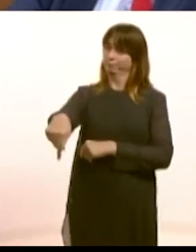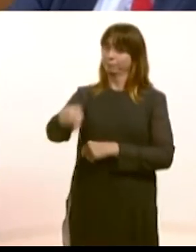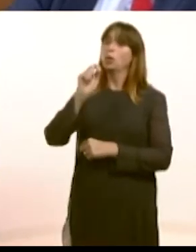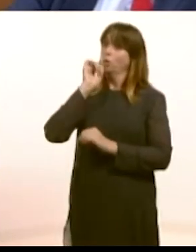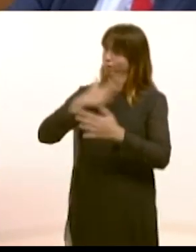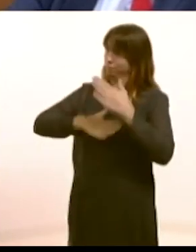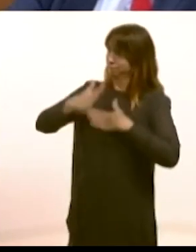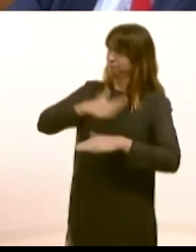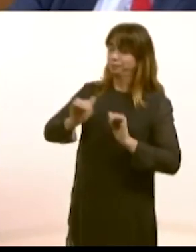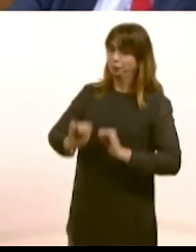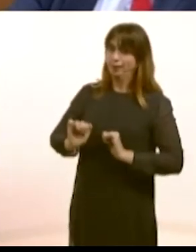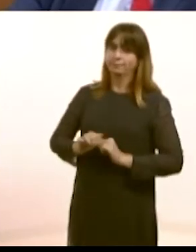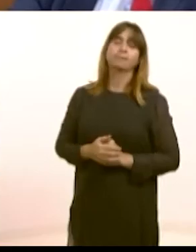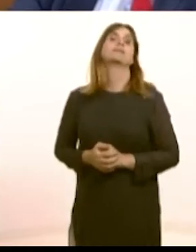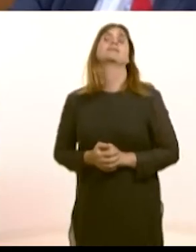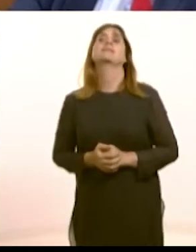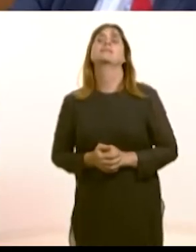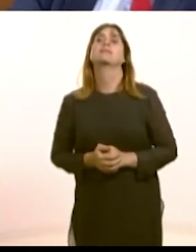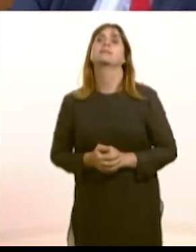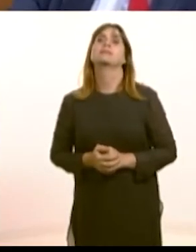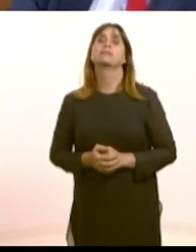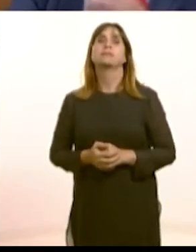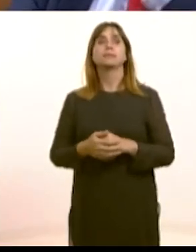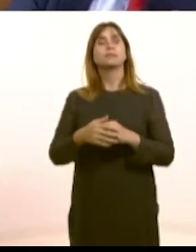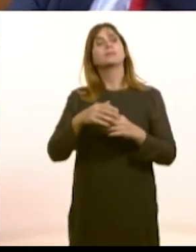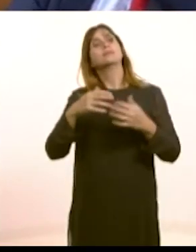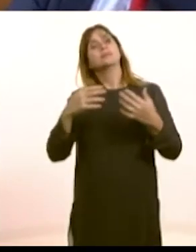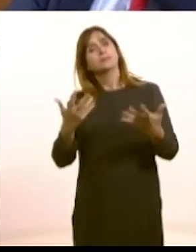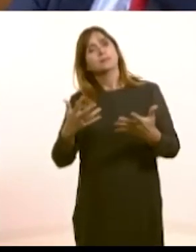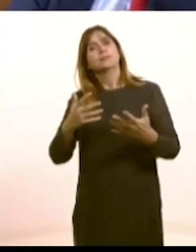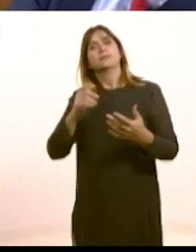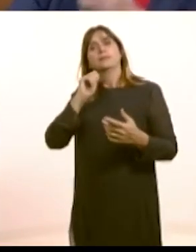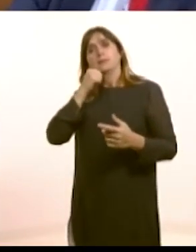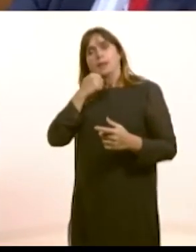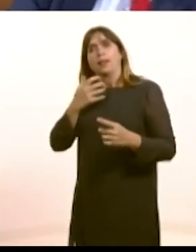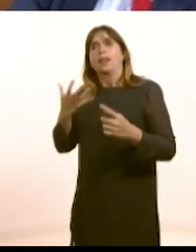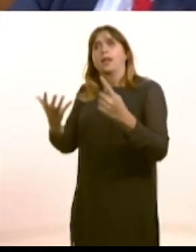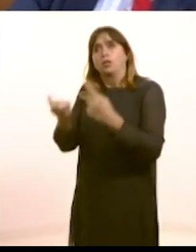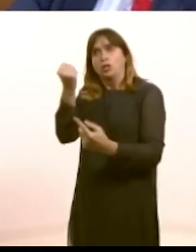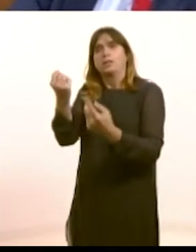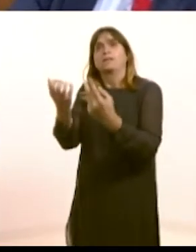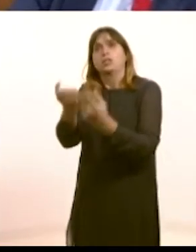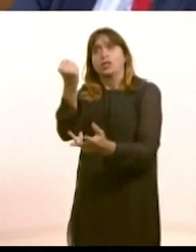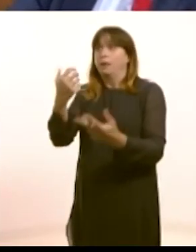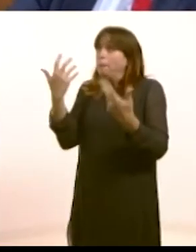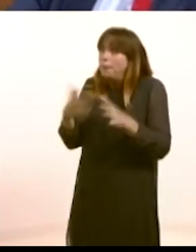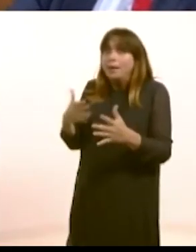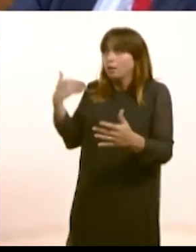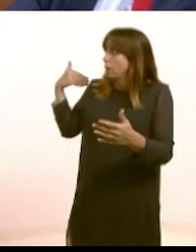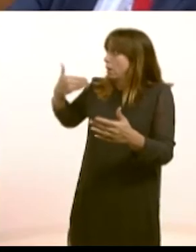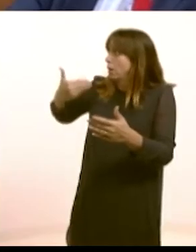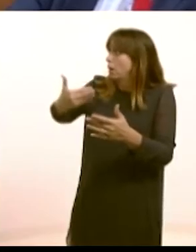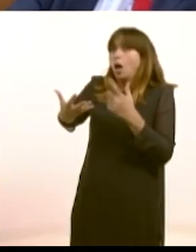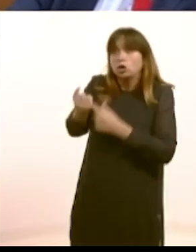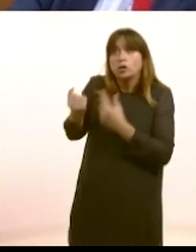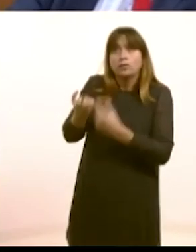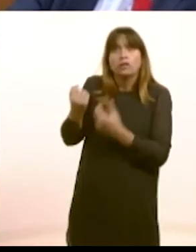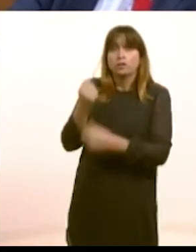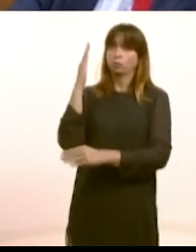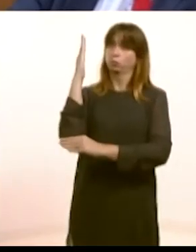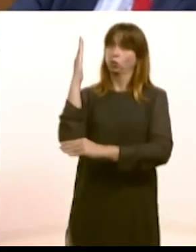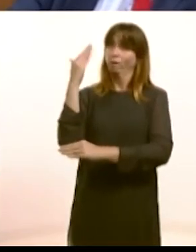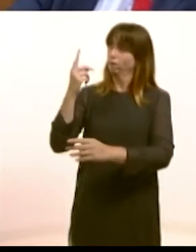minister will be... explaining to the Assembly how that target will be achieved. We have achieved those targets in the past. We stand on our record. And